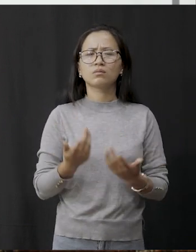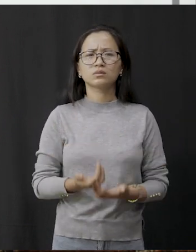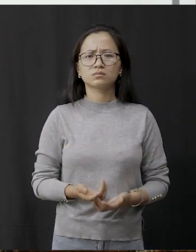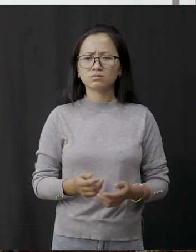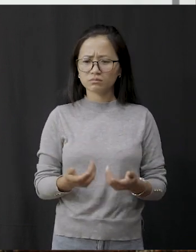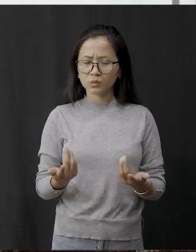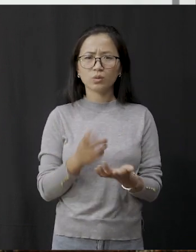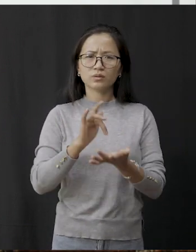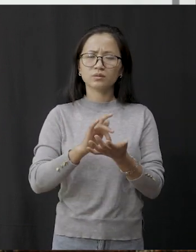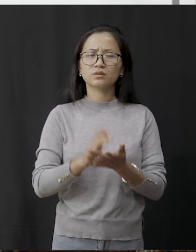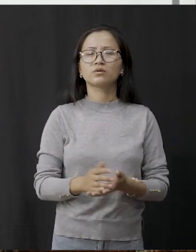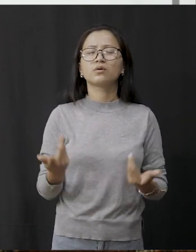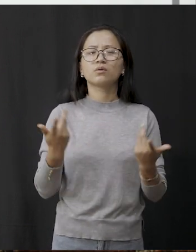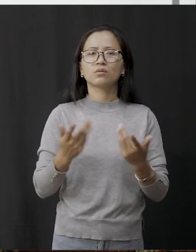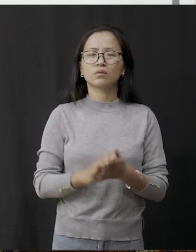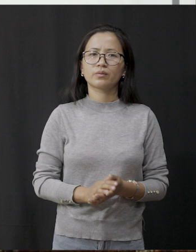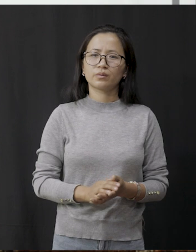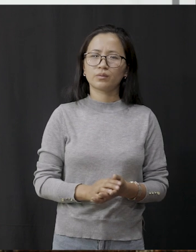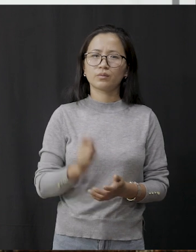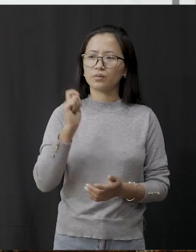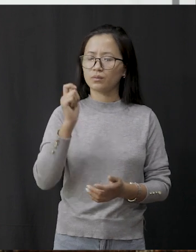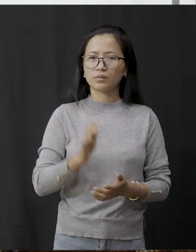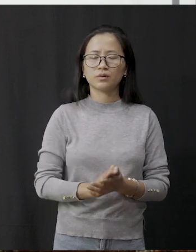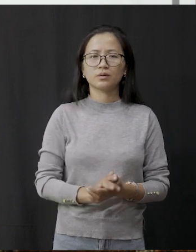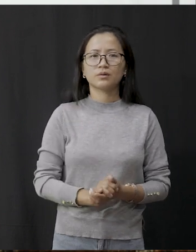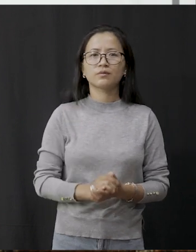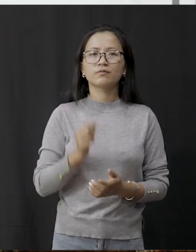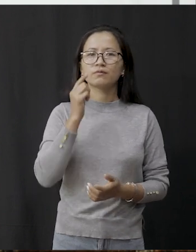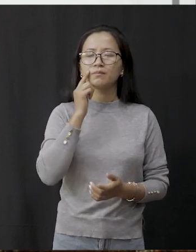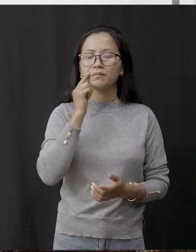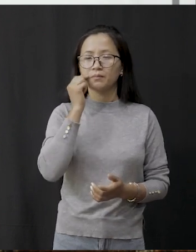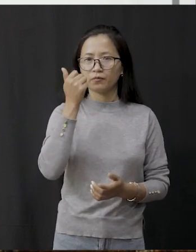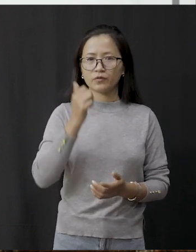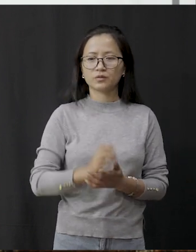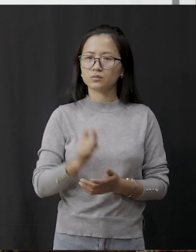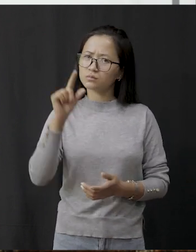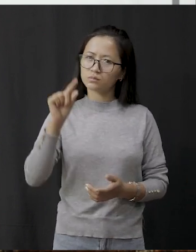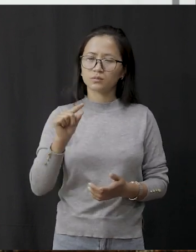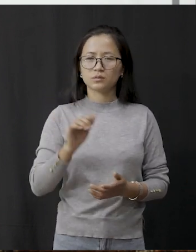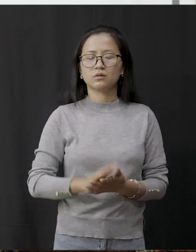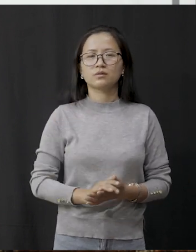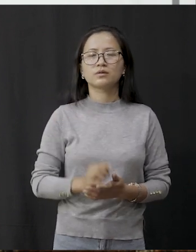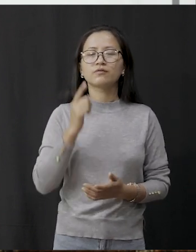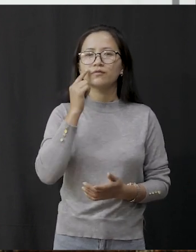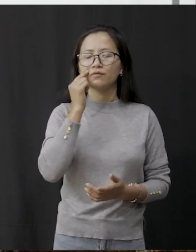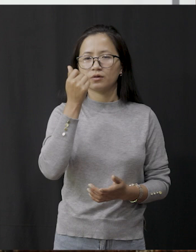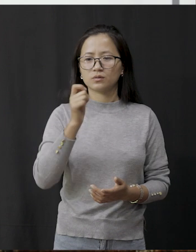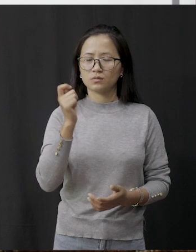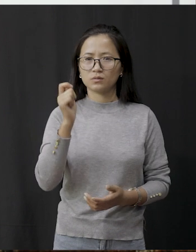what kind of work does our father do? So the mother replied, your father work as